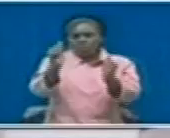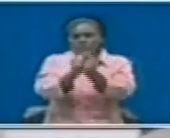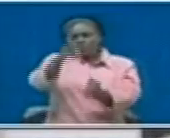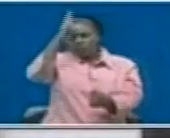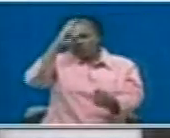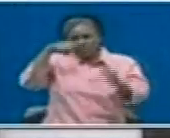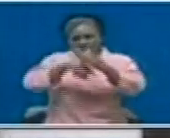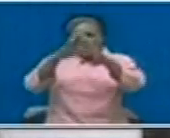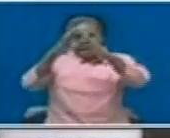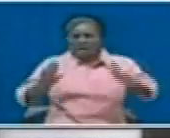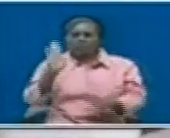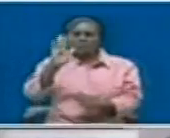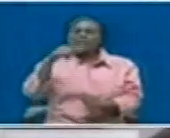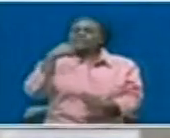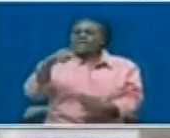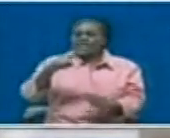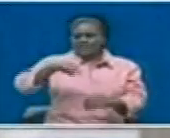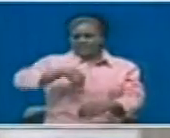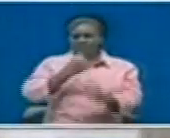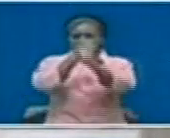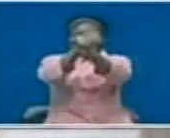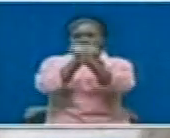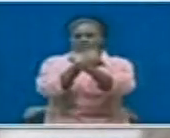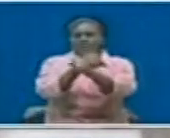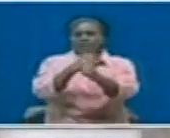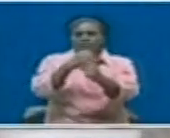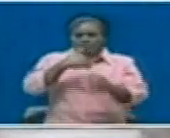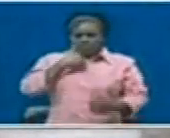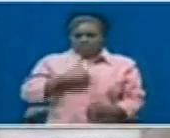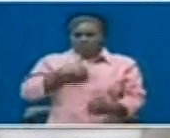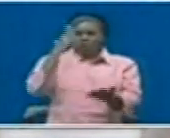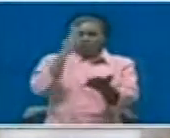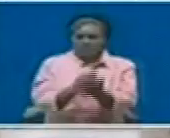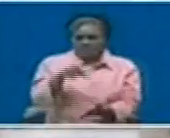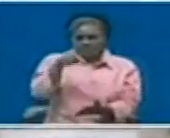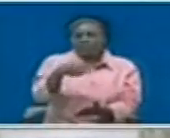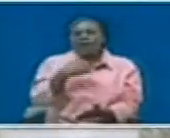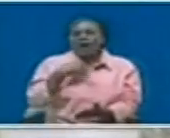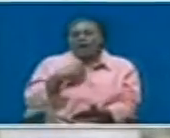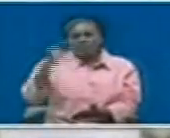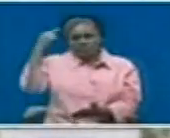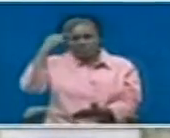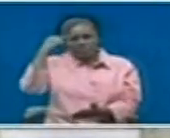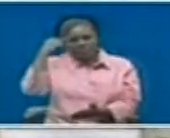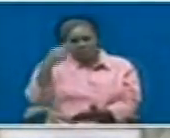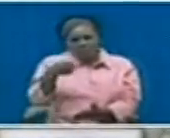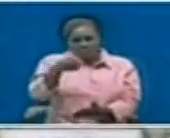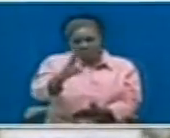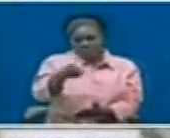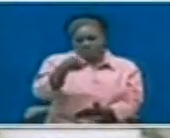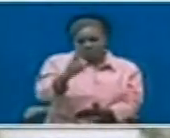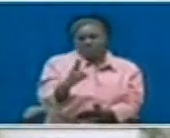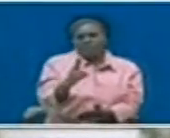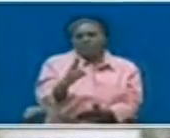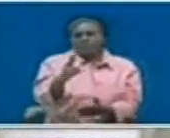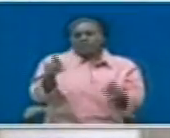house in what they claimed was self-defense. An autopsy confirmed later she died of a head injury from a high-velocity firearm,